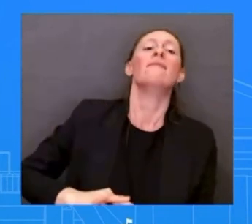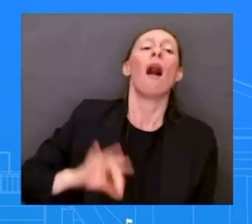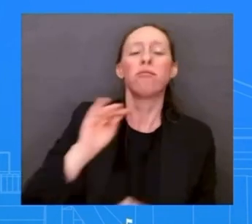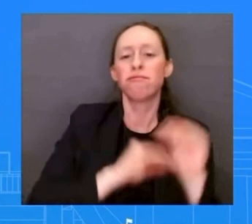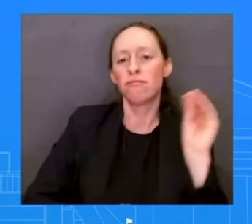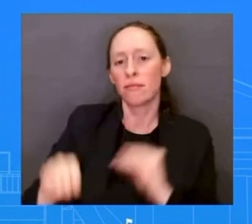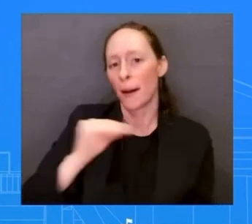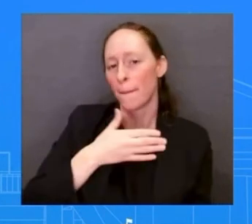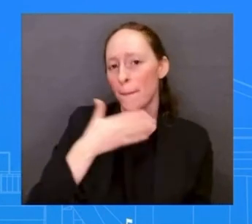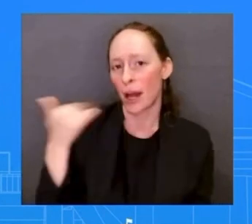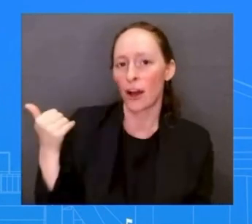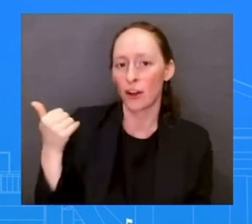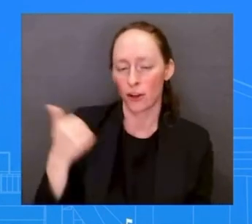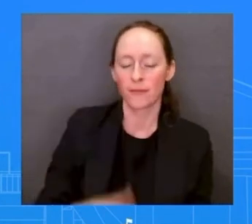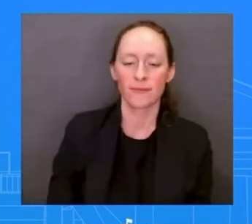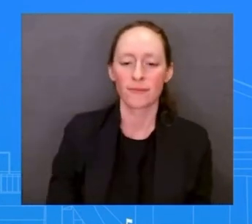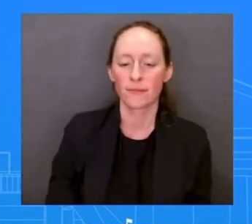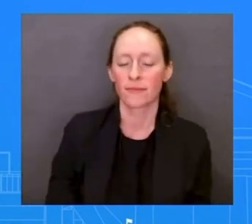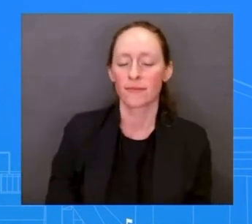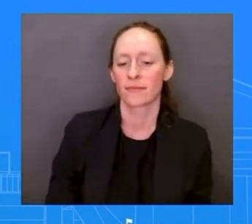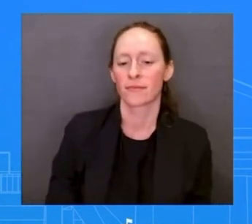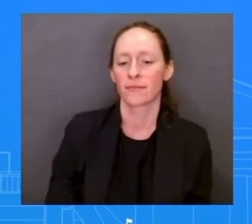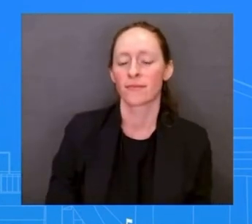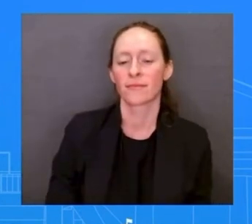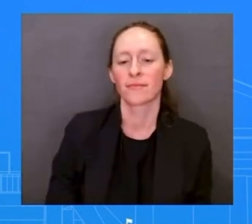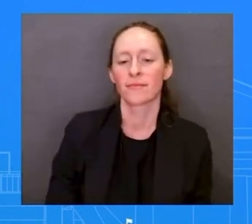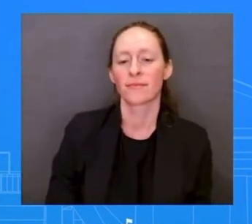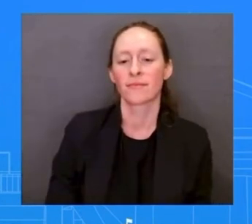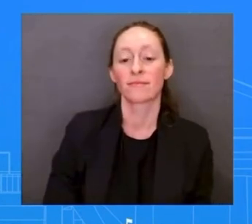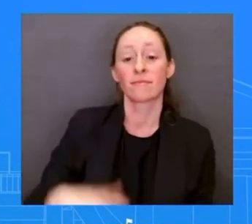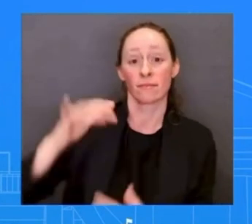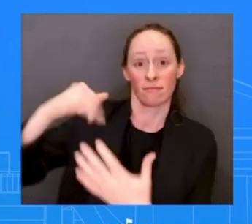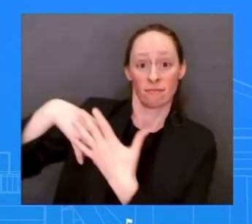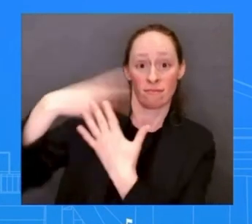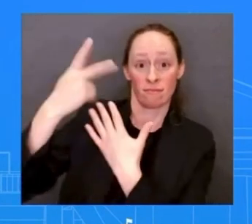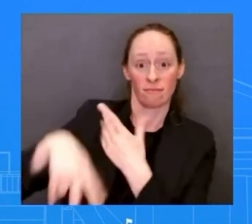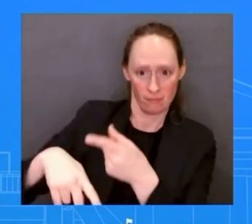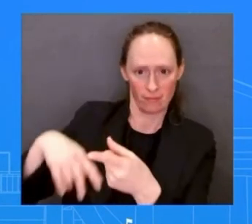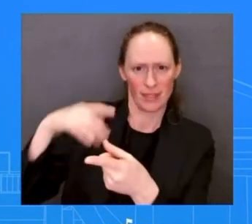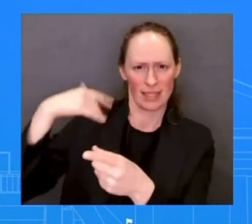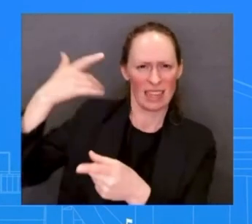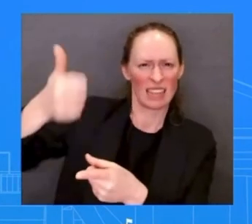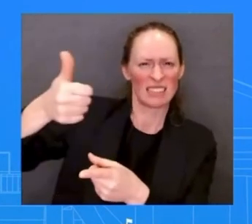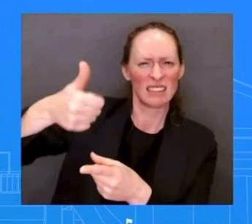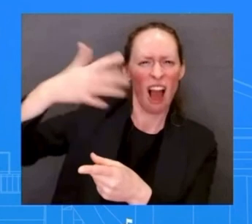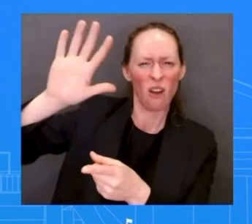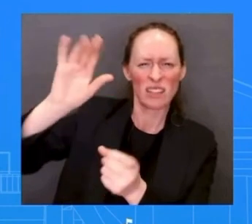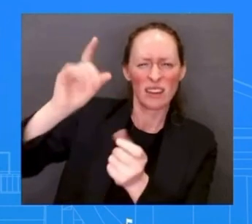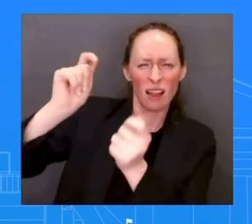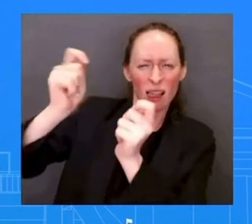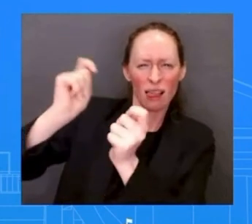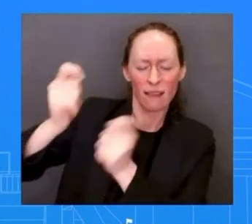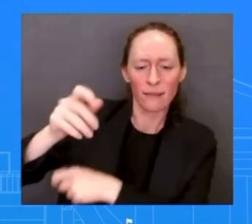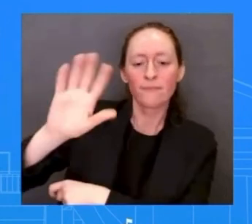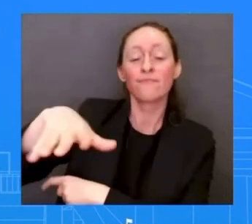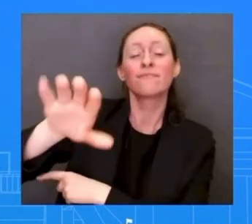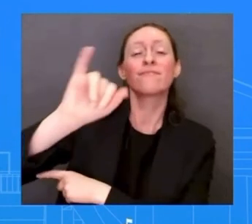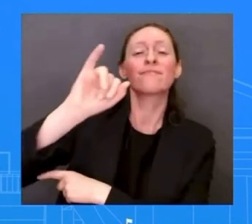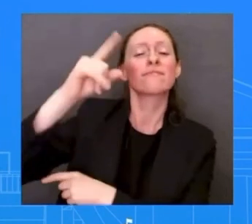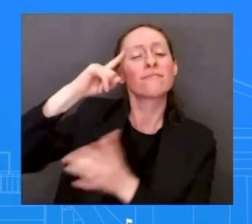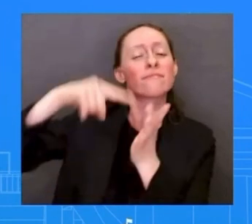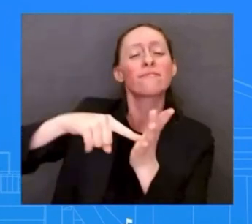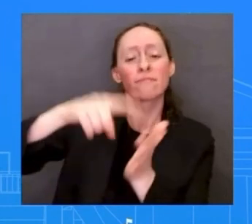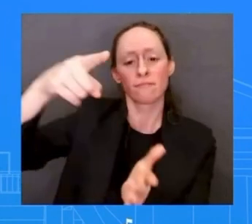are some changes in that program as well, such that if you are have lower amounts of debt, like you went to a community college, you're actually on a